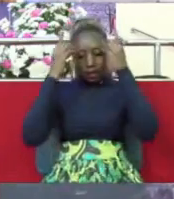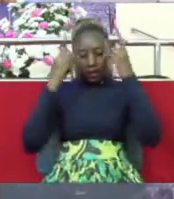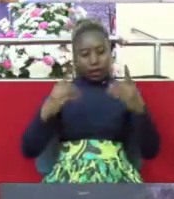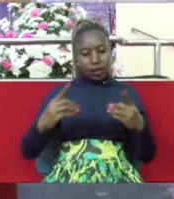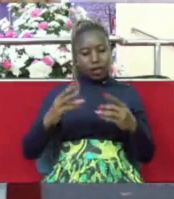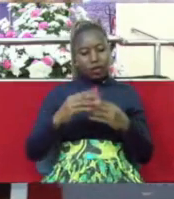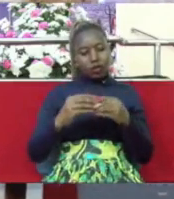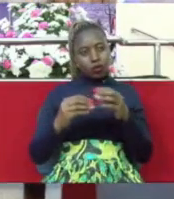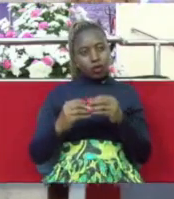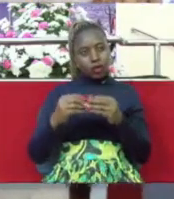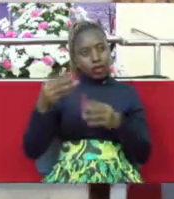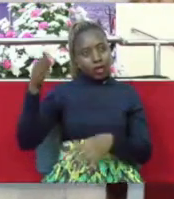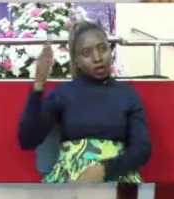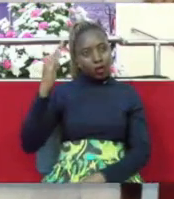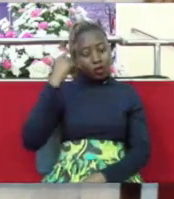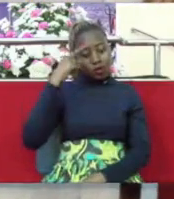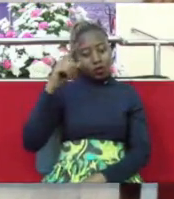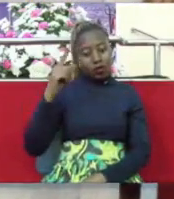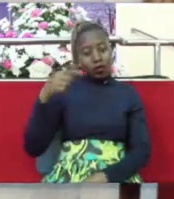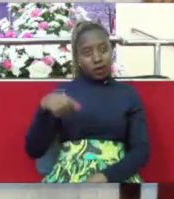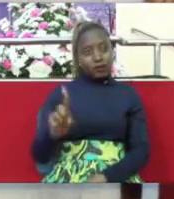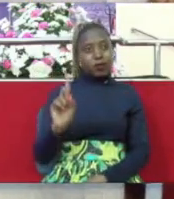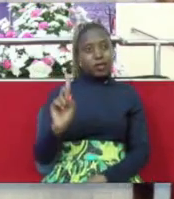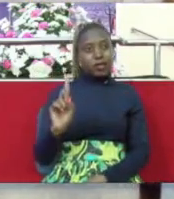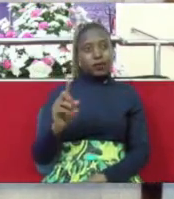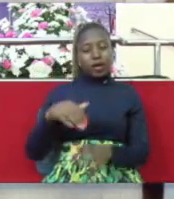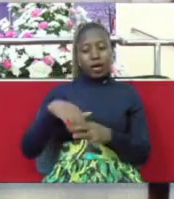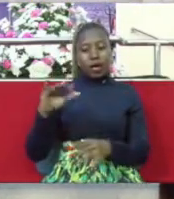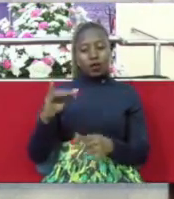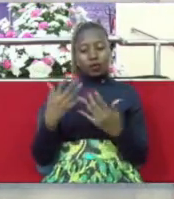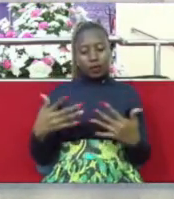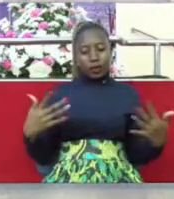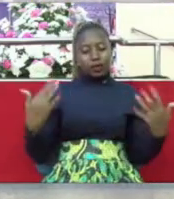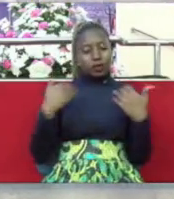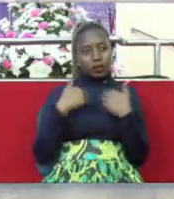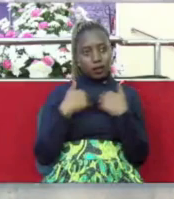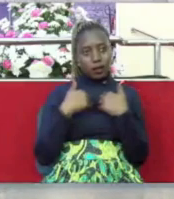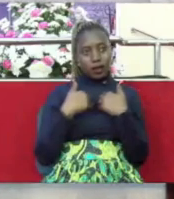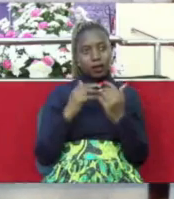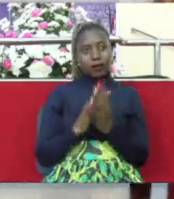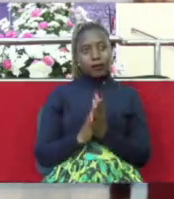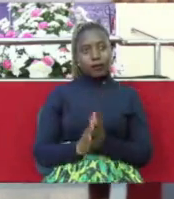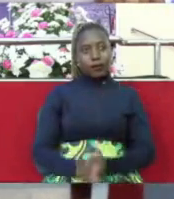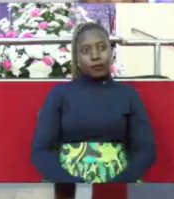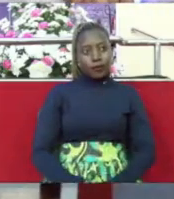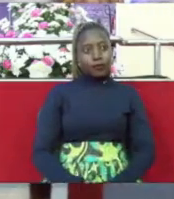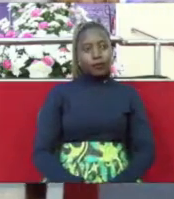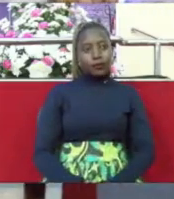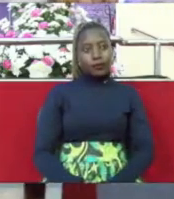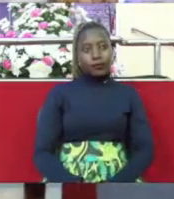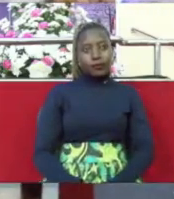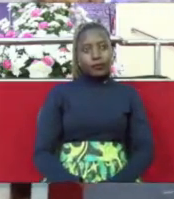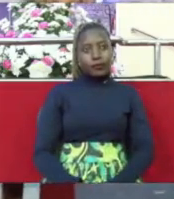god for themselves out of the jewelries that they had. Na akafikiria kwamba anaweza jiundia mungu wao kutokana na zile vitu ambao alikuwa amebeba za